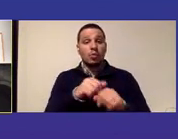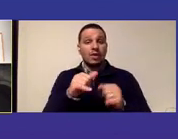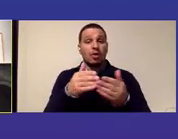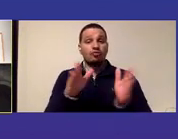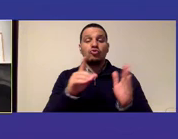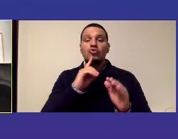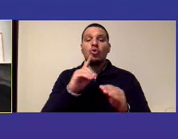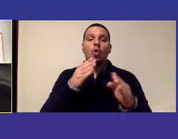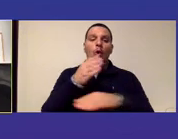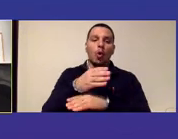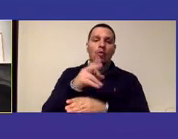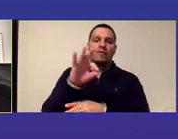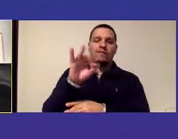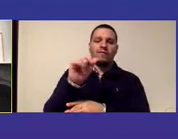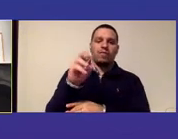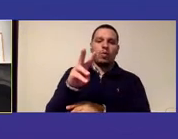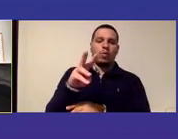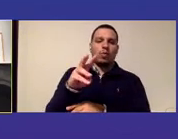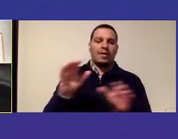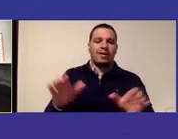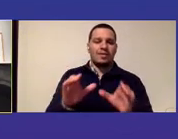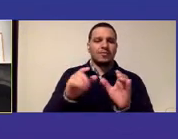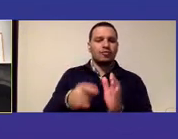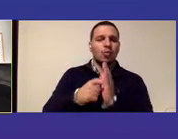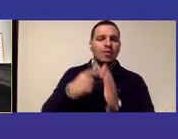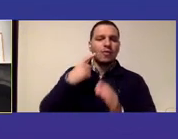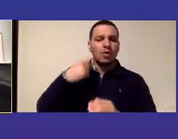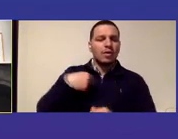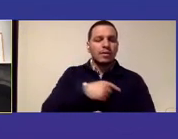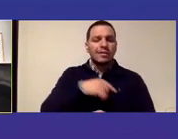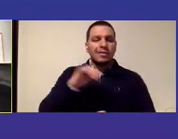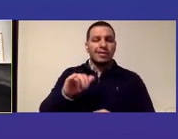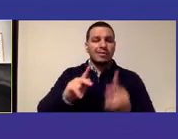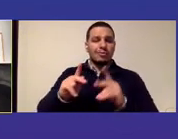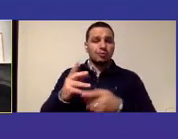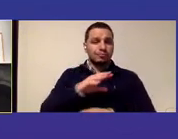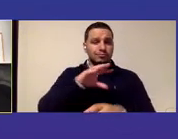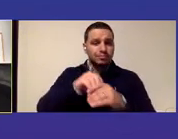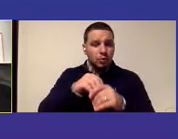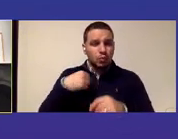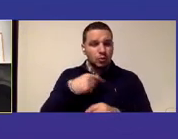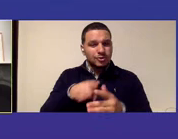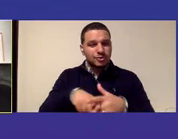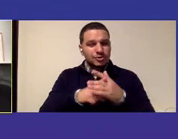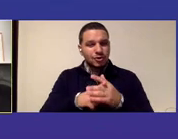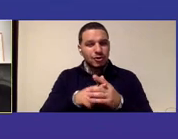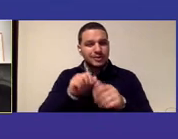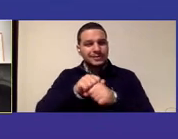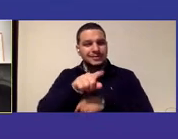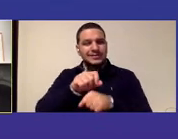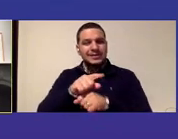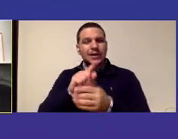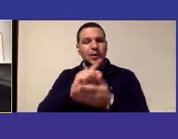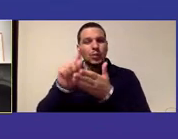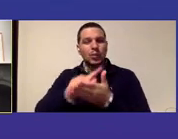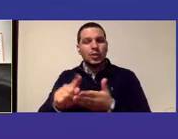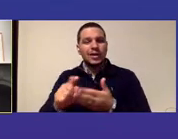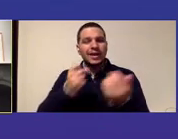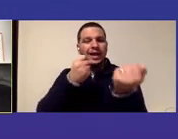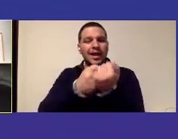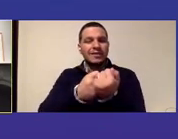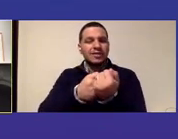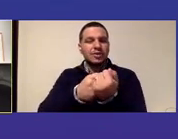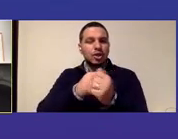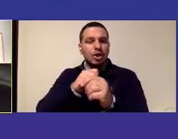overflowing activism that was required of us and that the sector was engaging in, we started to send weekly advocacy alerts.